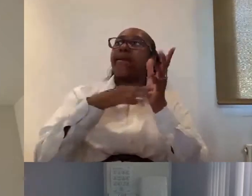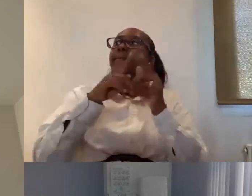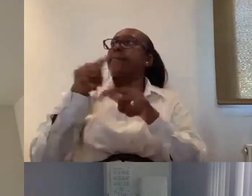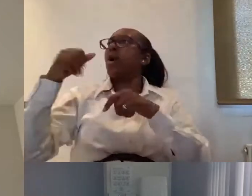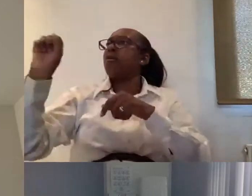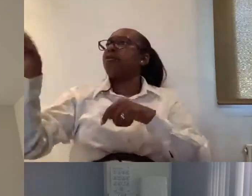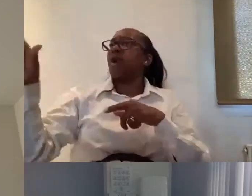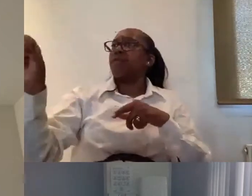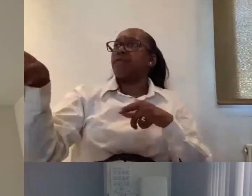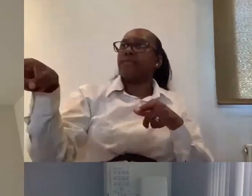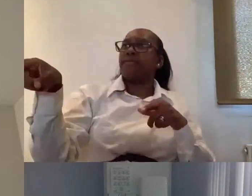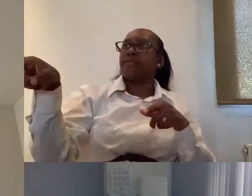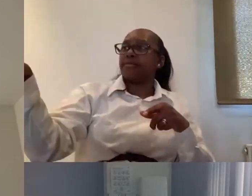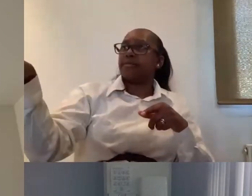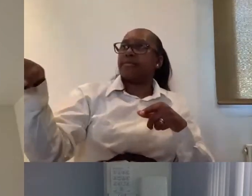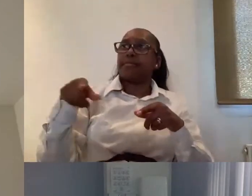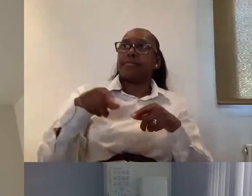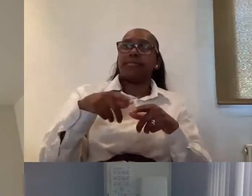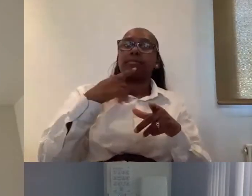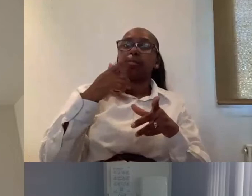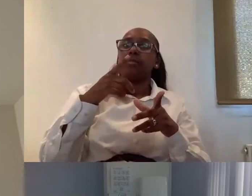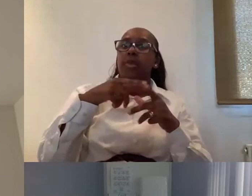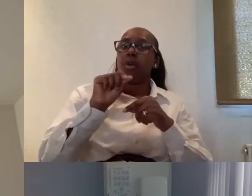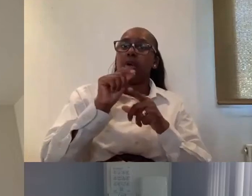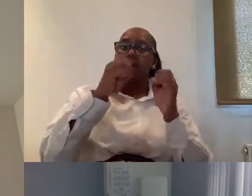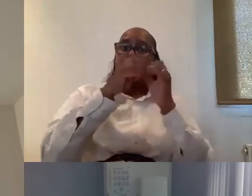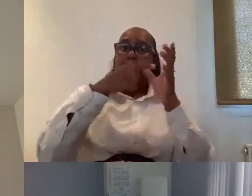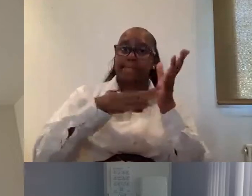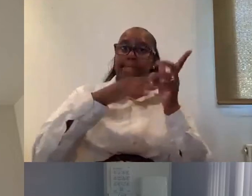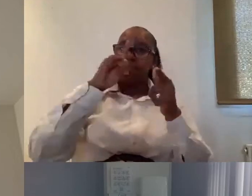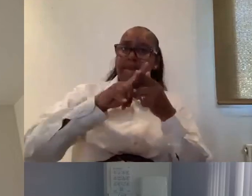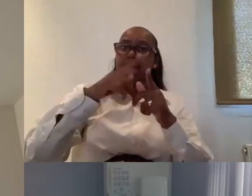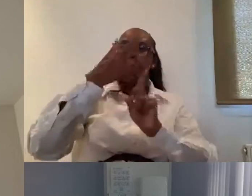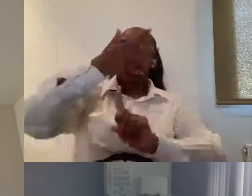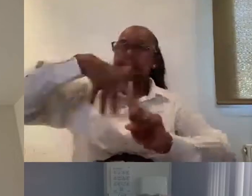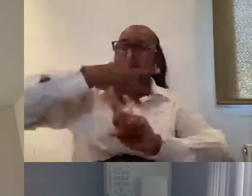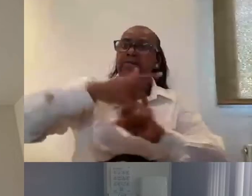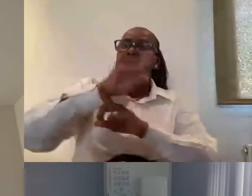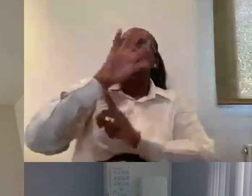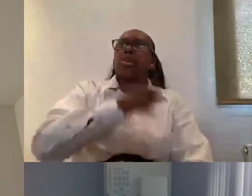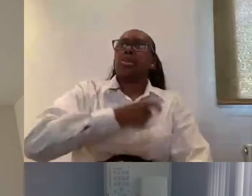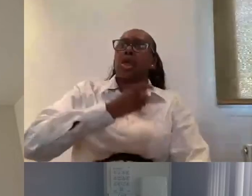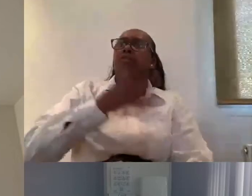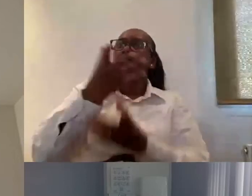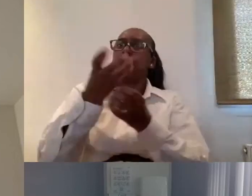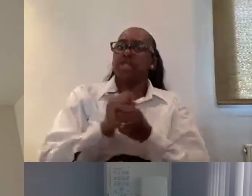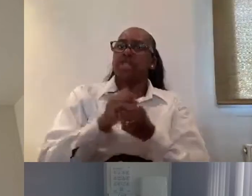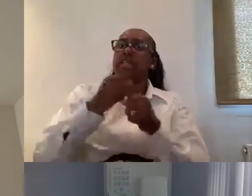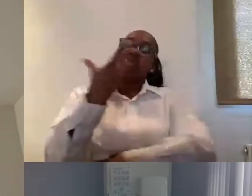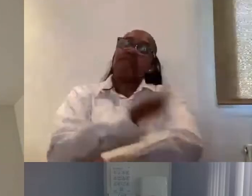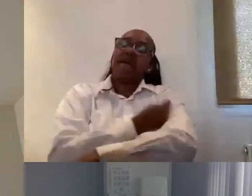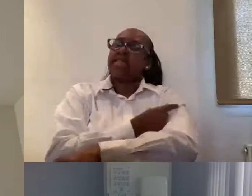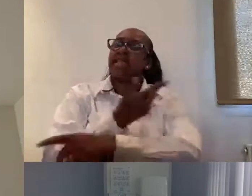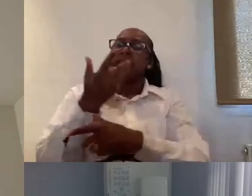of staff members are from a BAM background and are very nervous in receiving the vaccine. What advice could you give